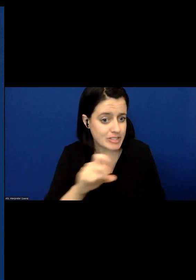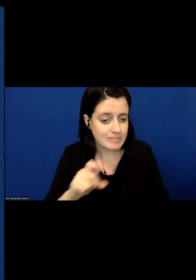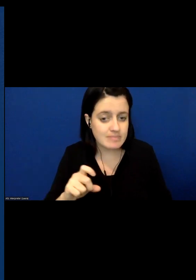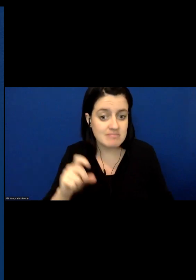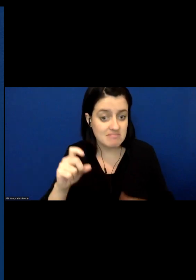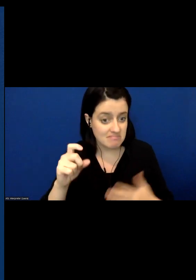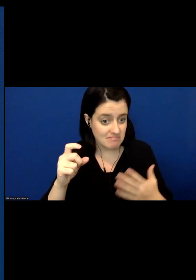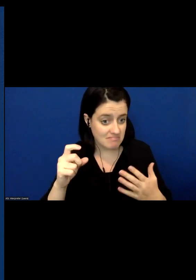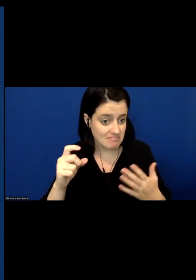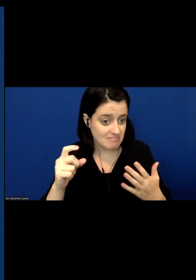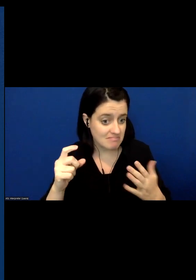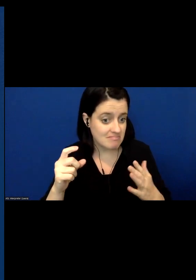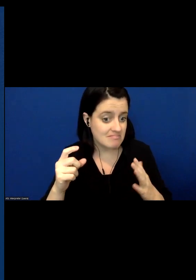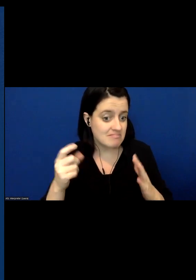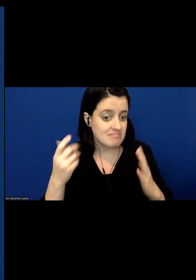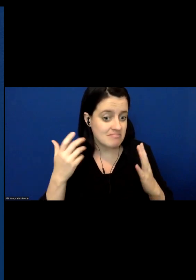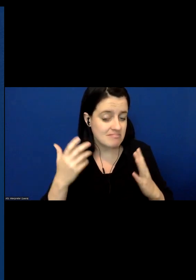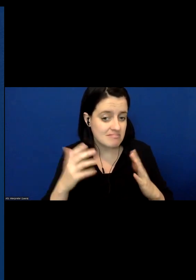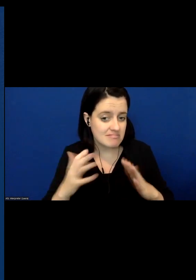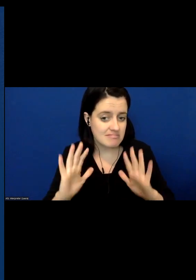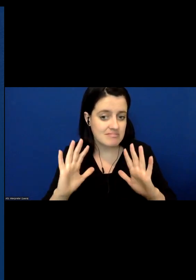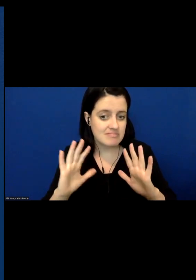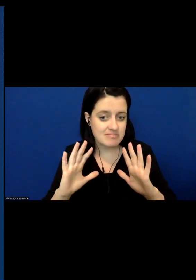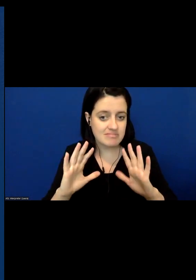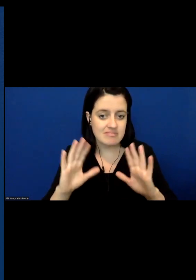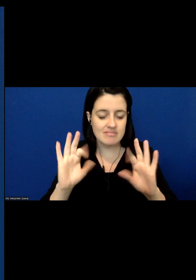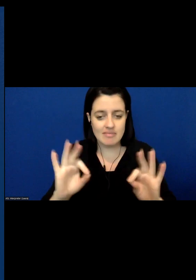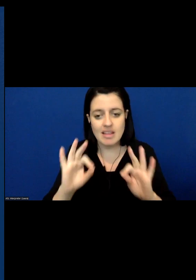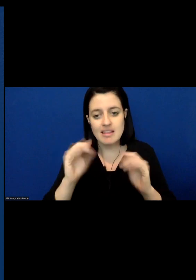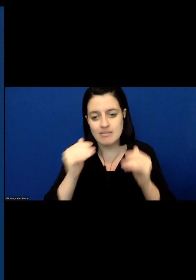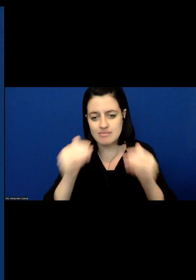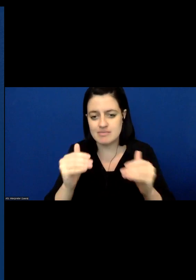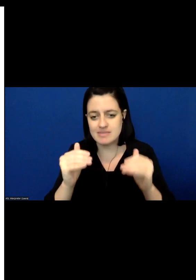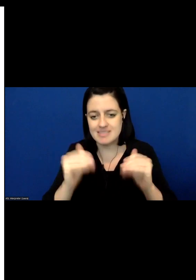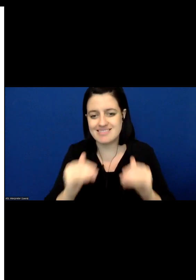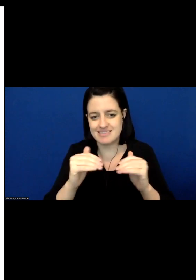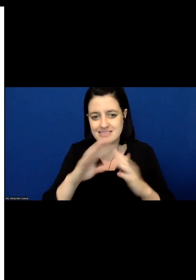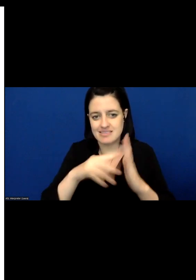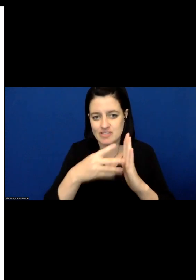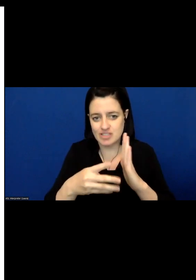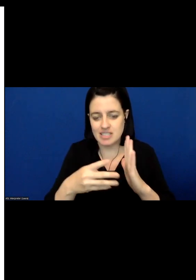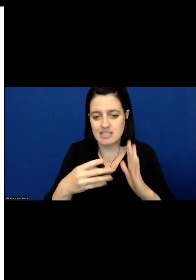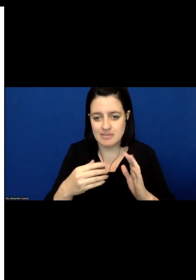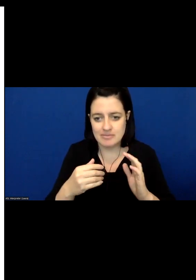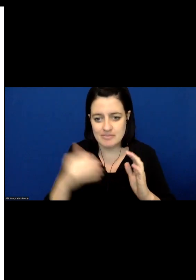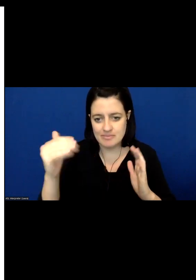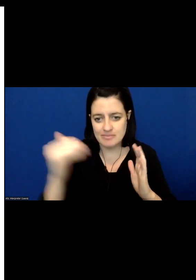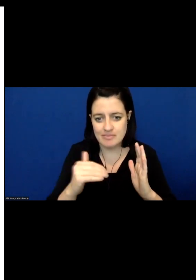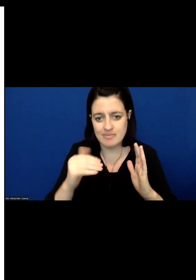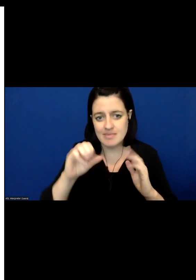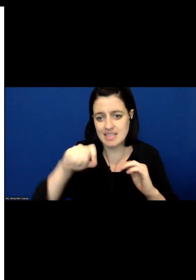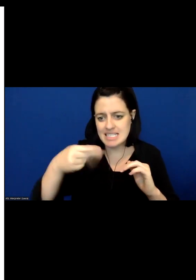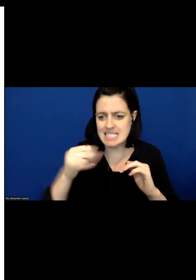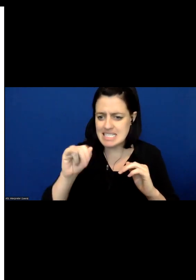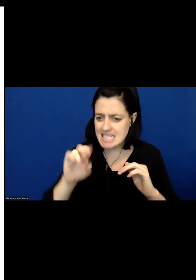Going once, going twice. Great. Well, let's move to our next agenda item. And Stephanie, I apologize.